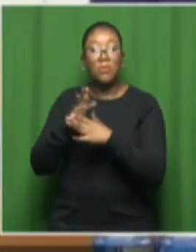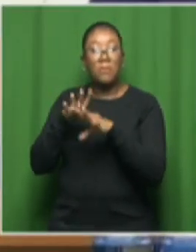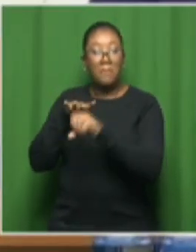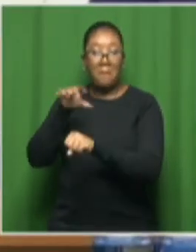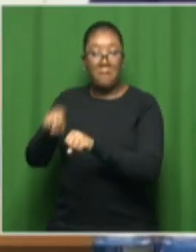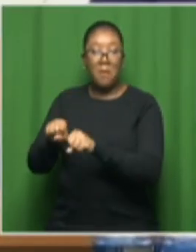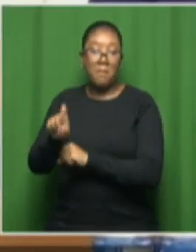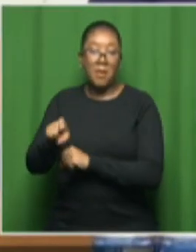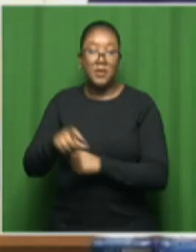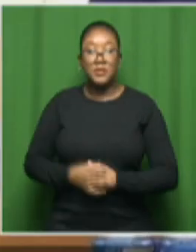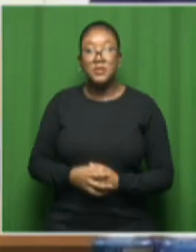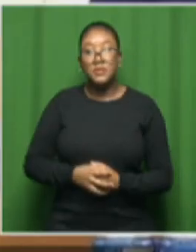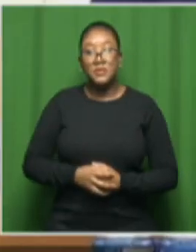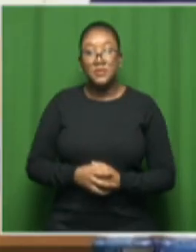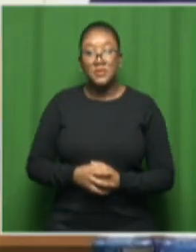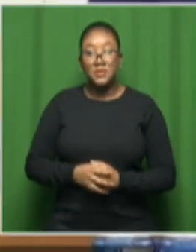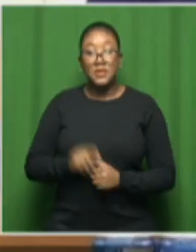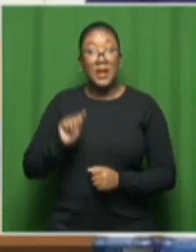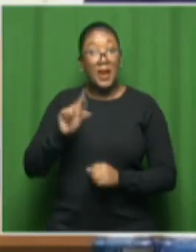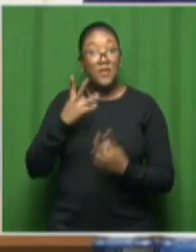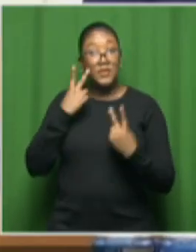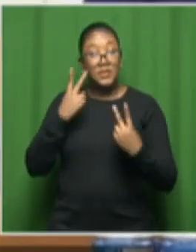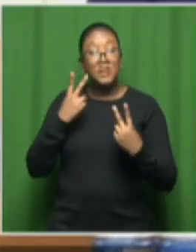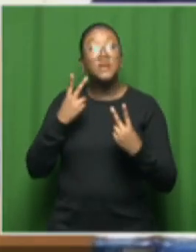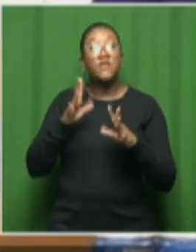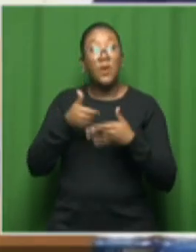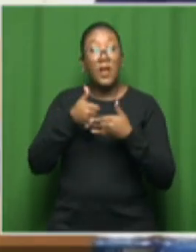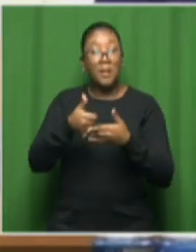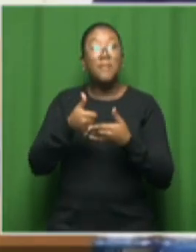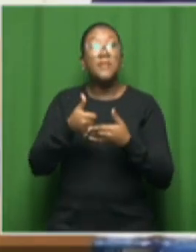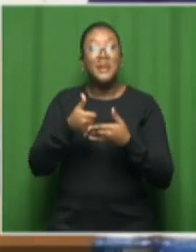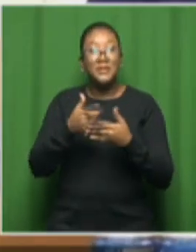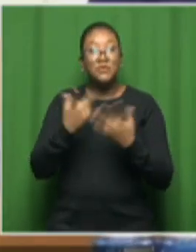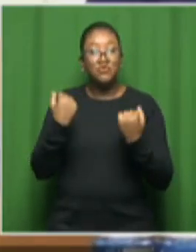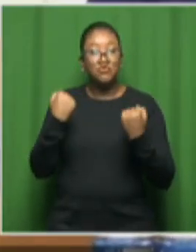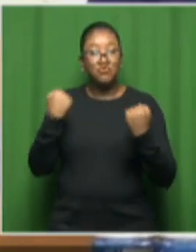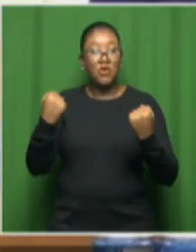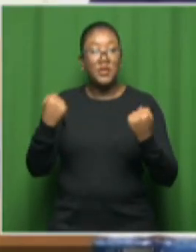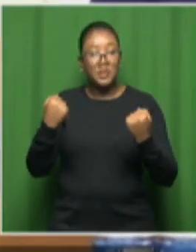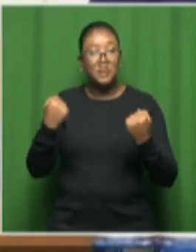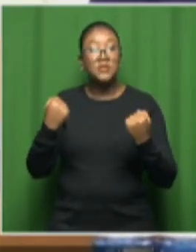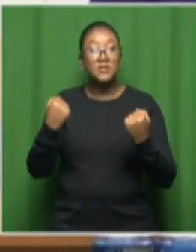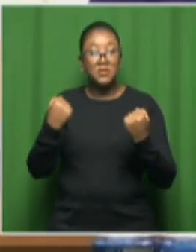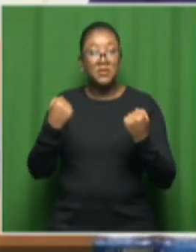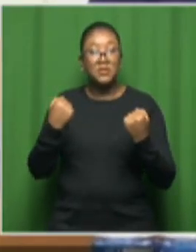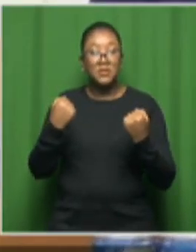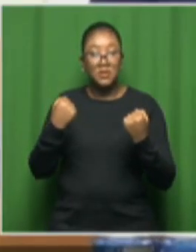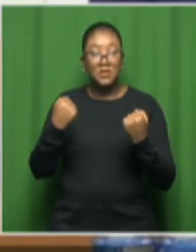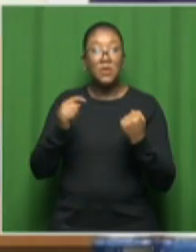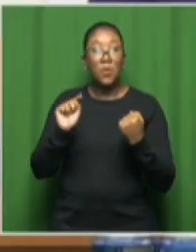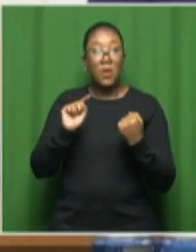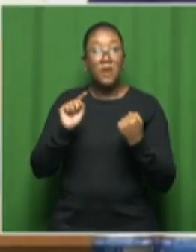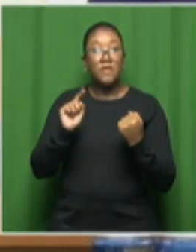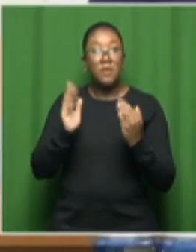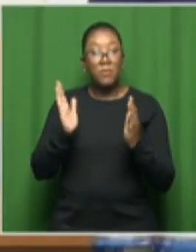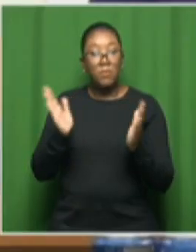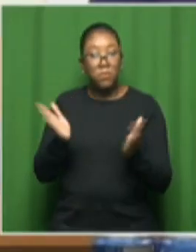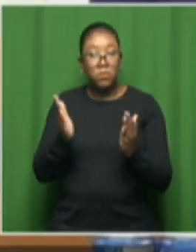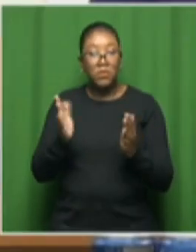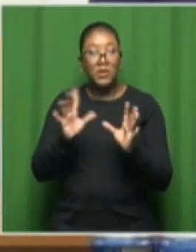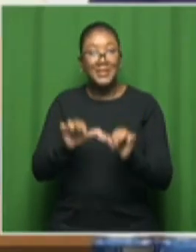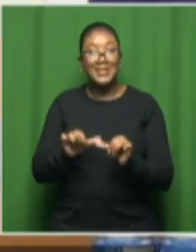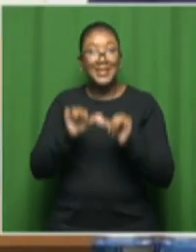theme, we will seek to strengthen and advance our common pursuit of